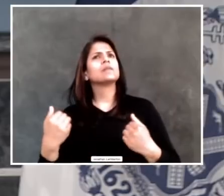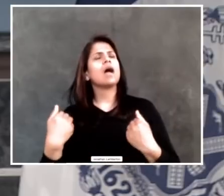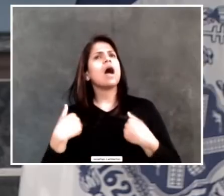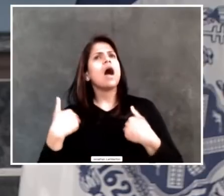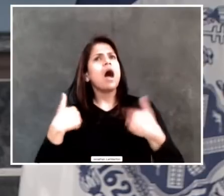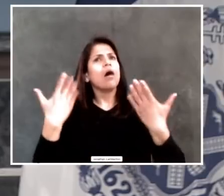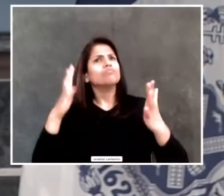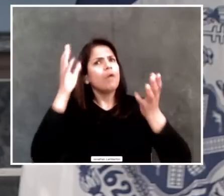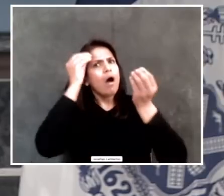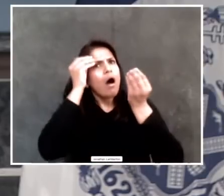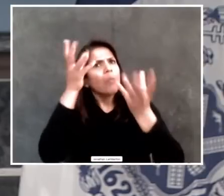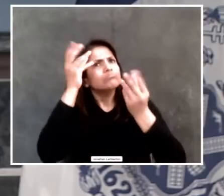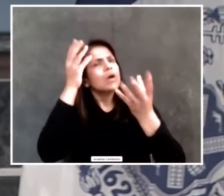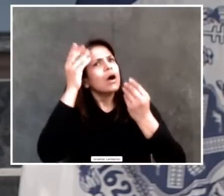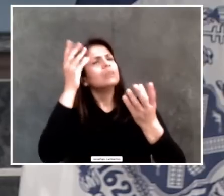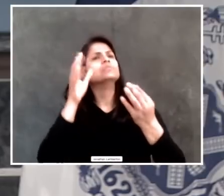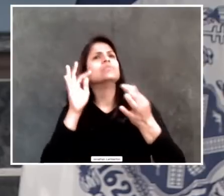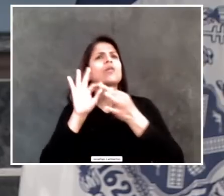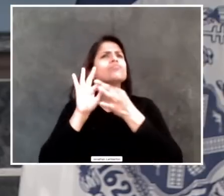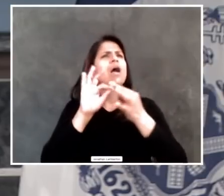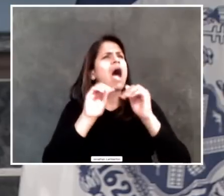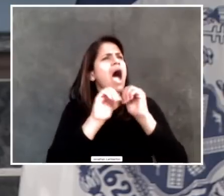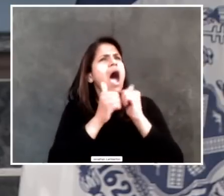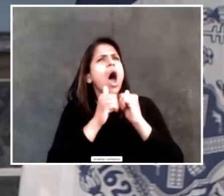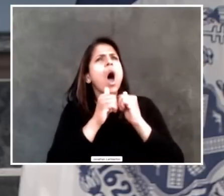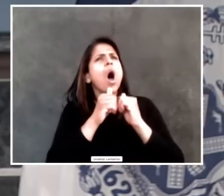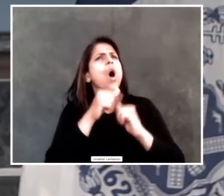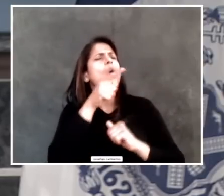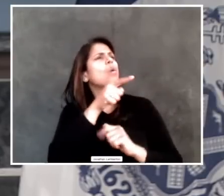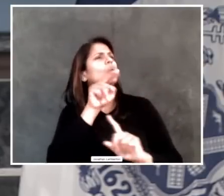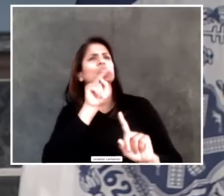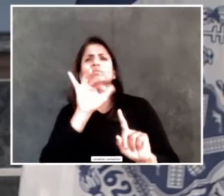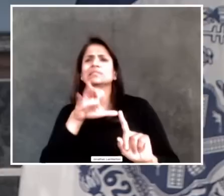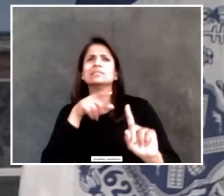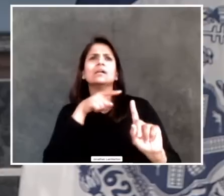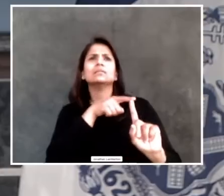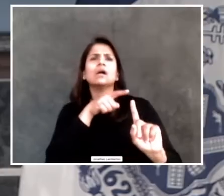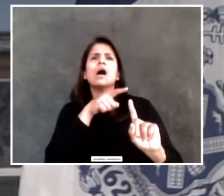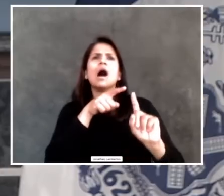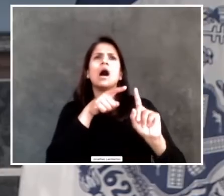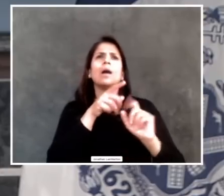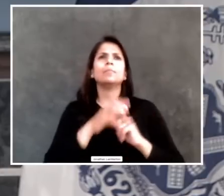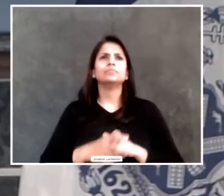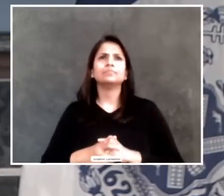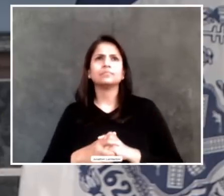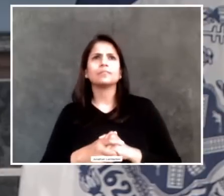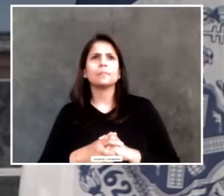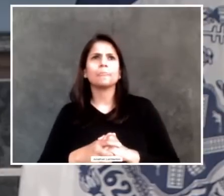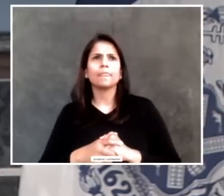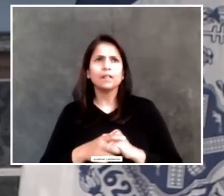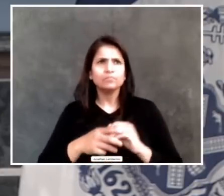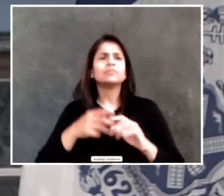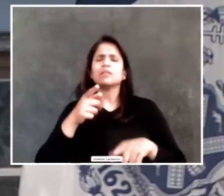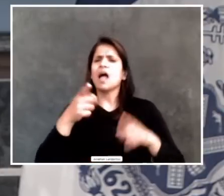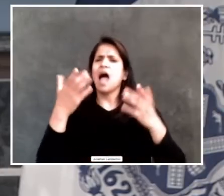is handling people who are dying at home? And what I mean by that, I know that I understand your reluctance to discuss some of these things